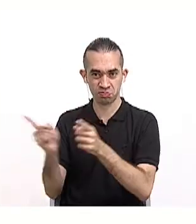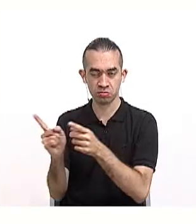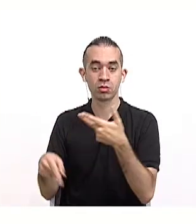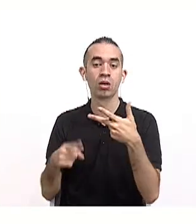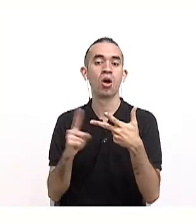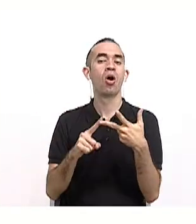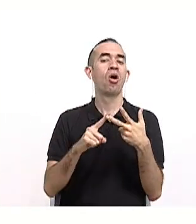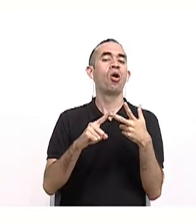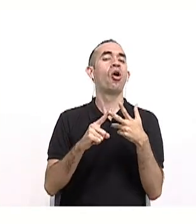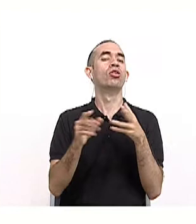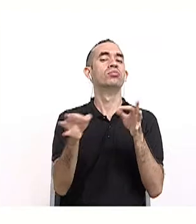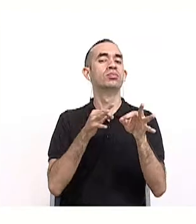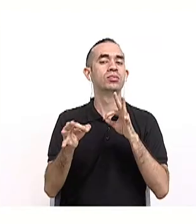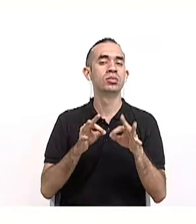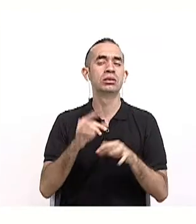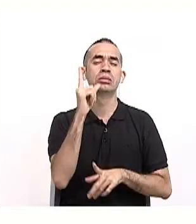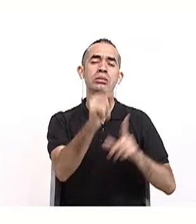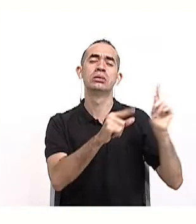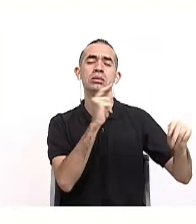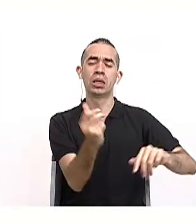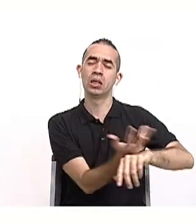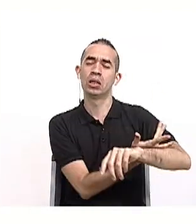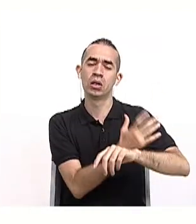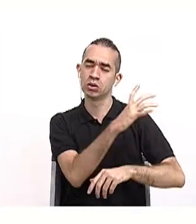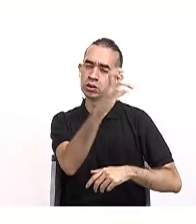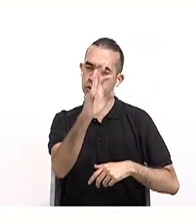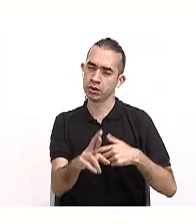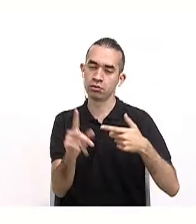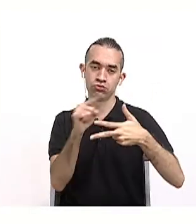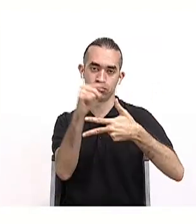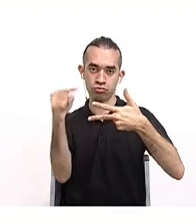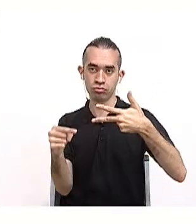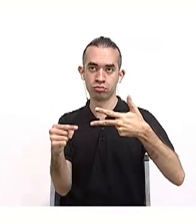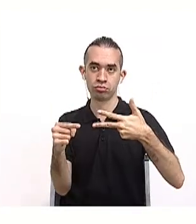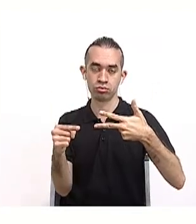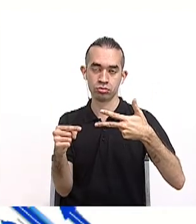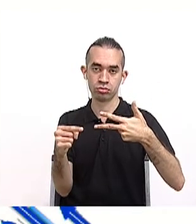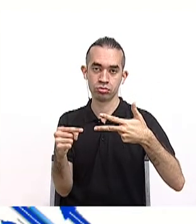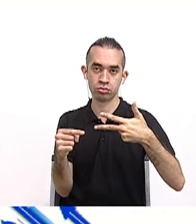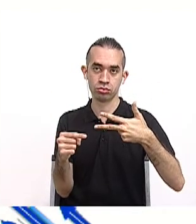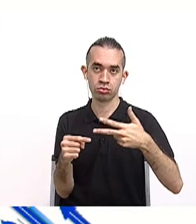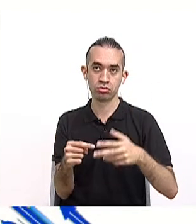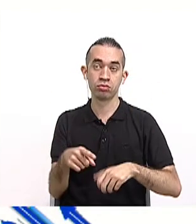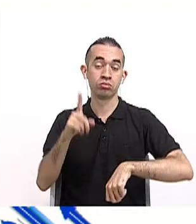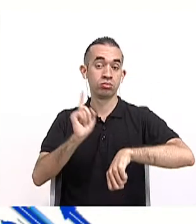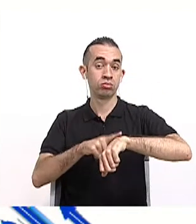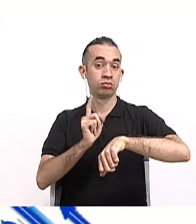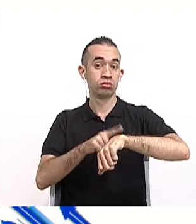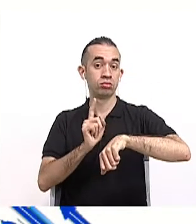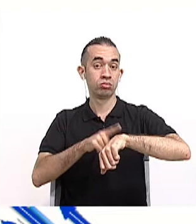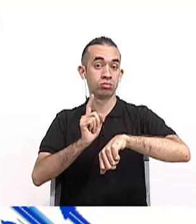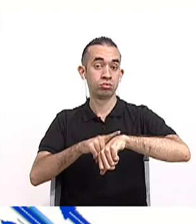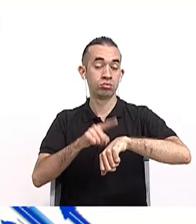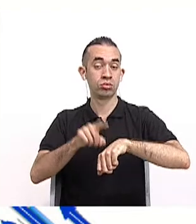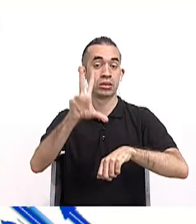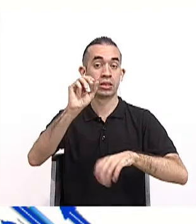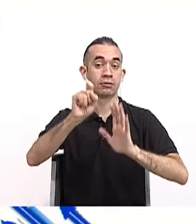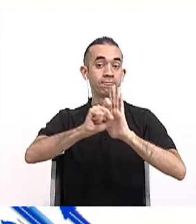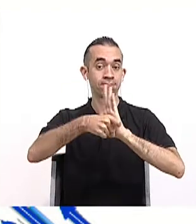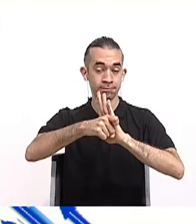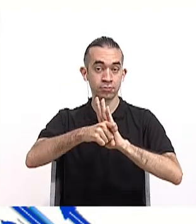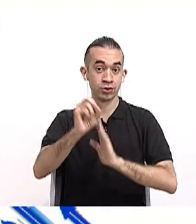Costa Rica? What is it? And for this, you're going to have some time set. You're going to have 30